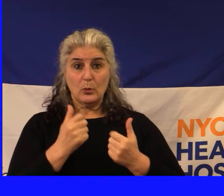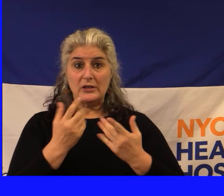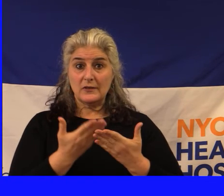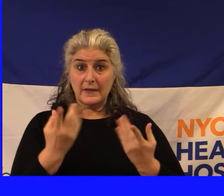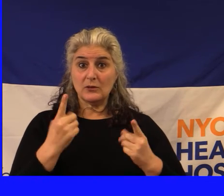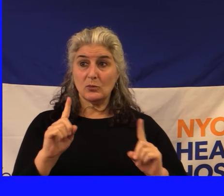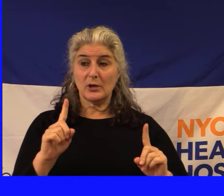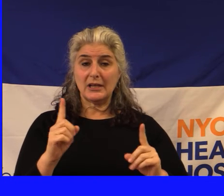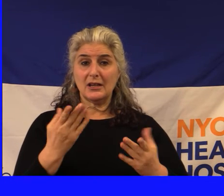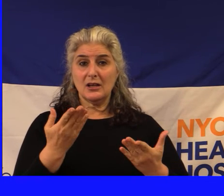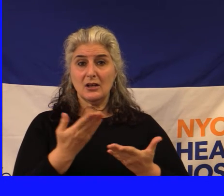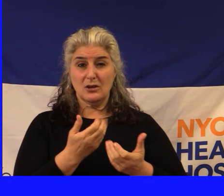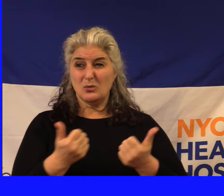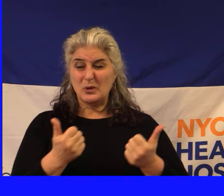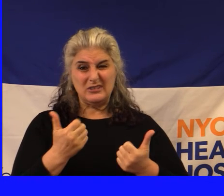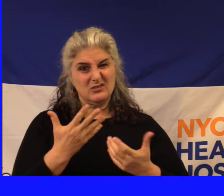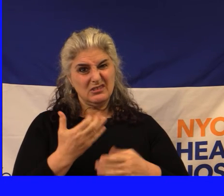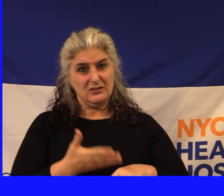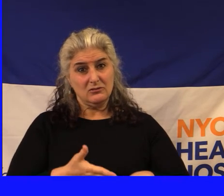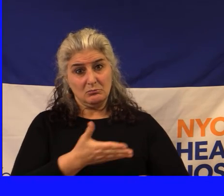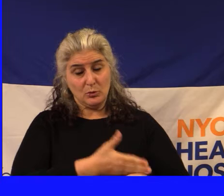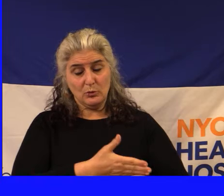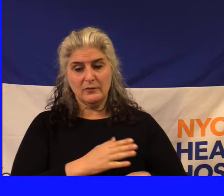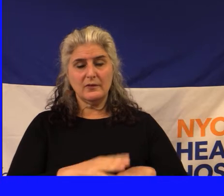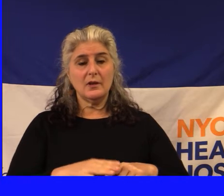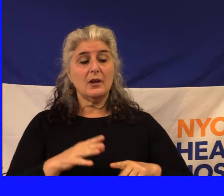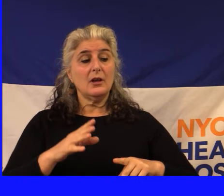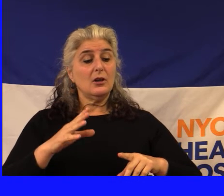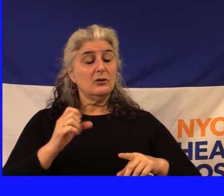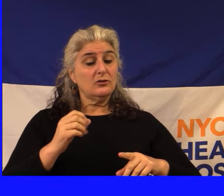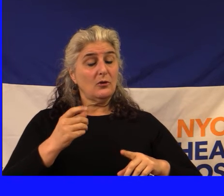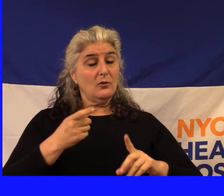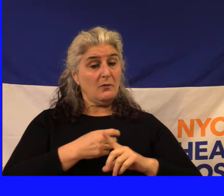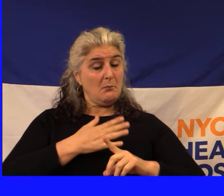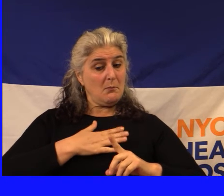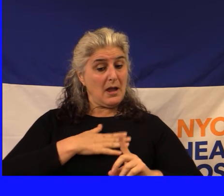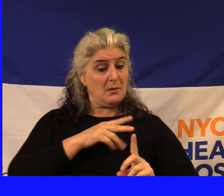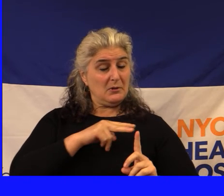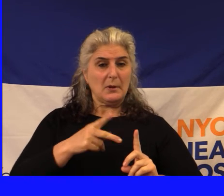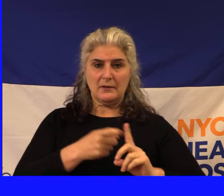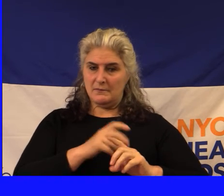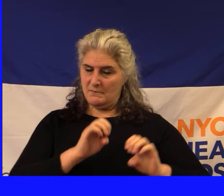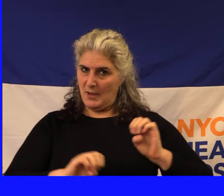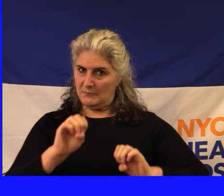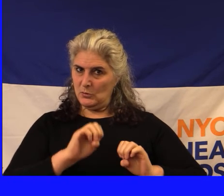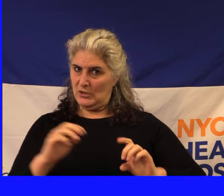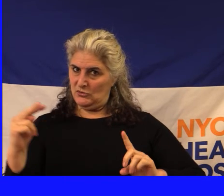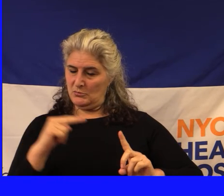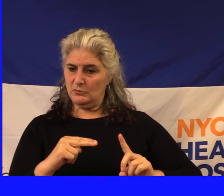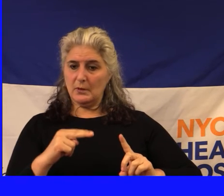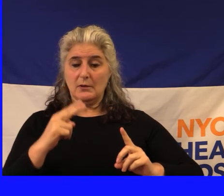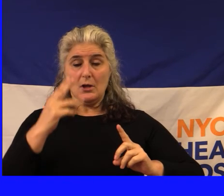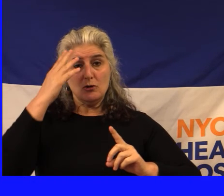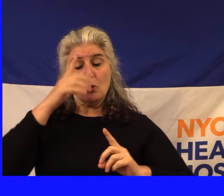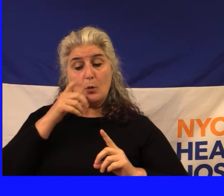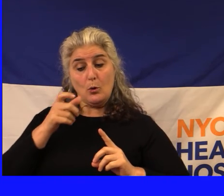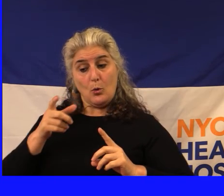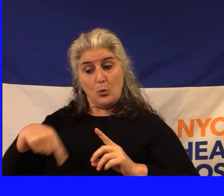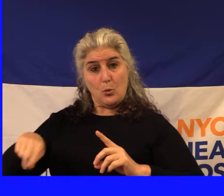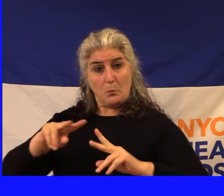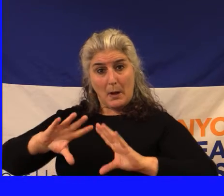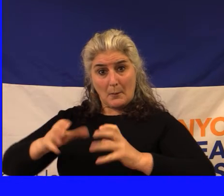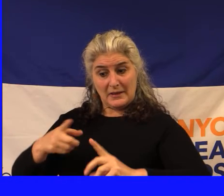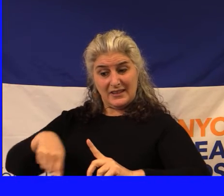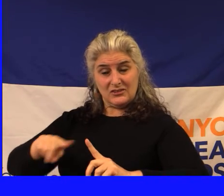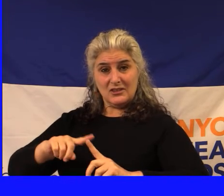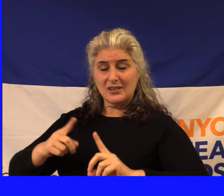working, and having, from my perspective on the evaluation side, knowing who our population is from day one on the